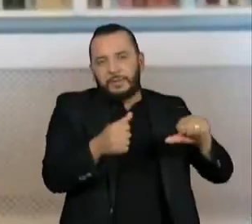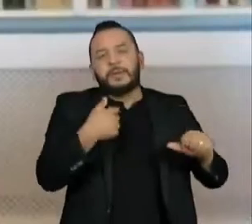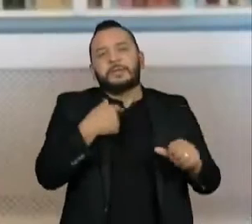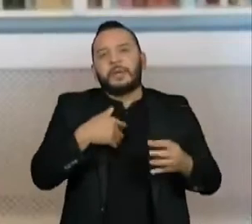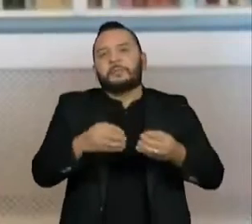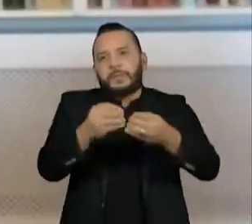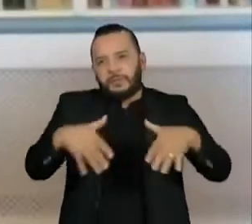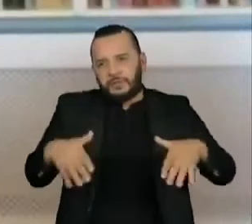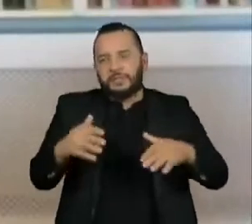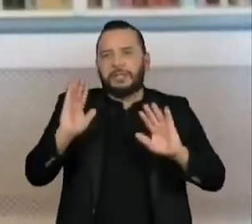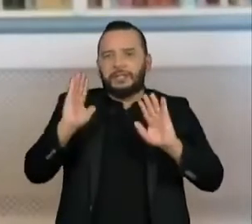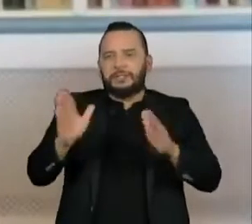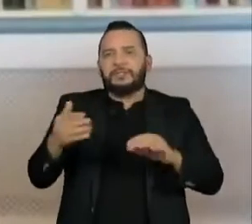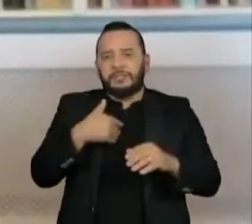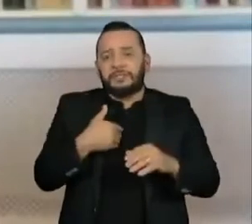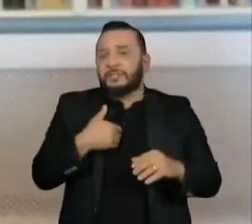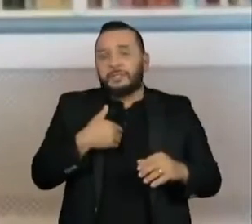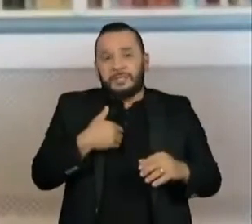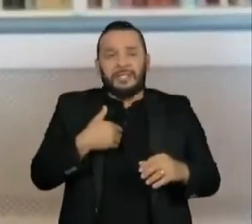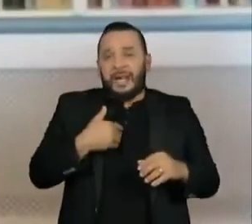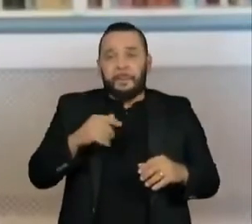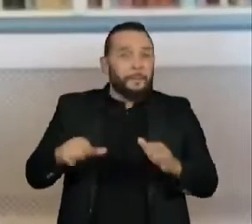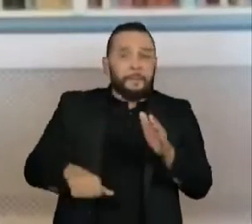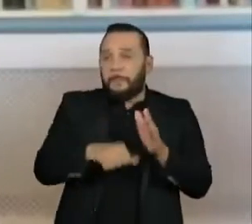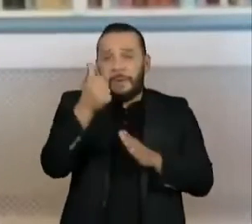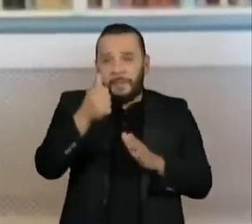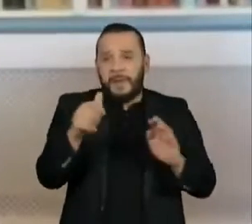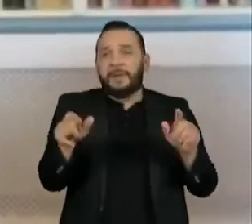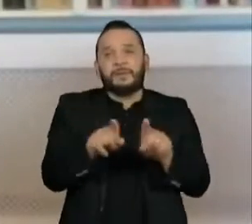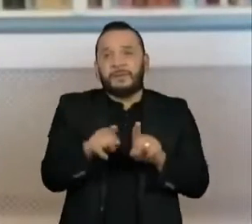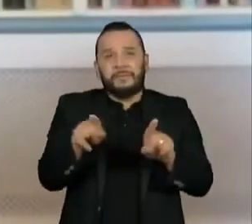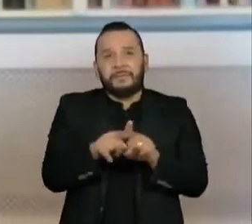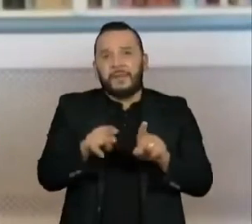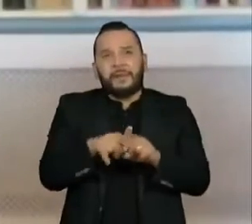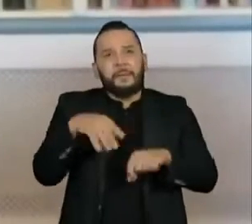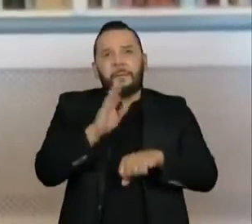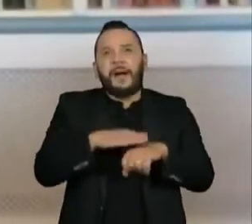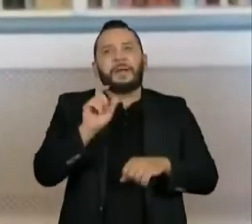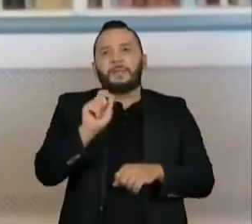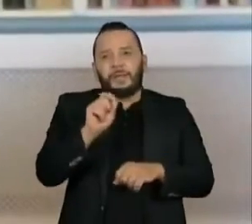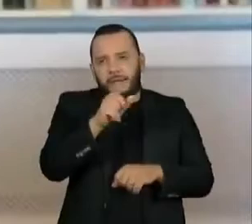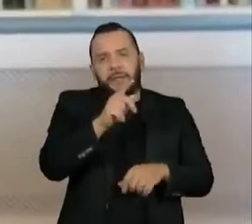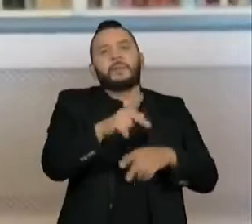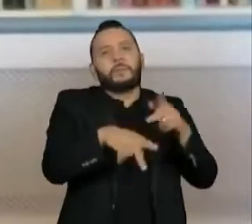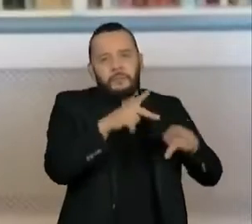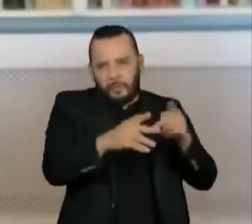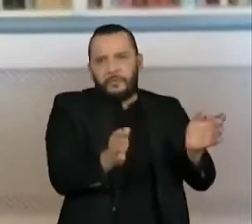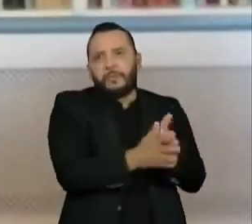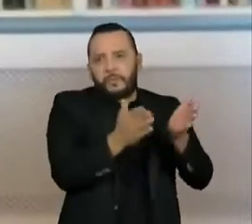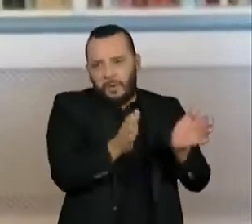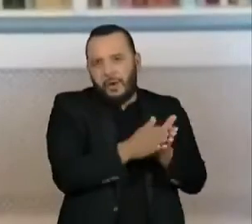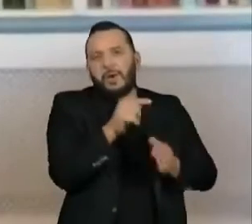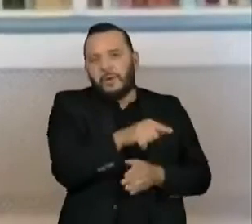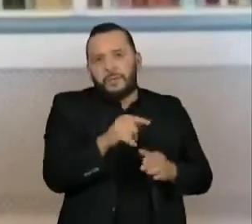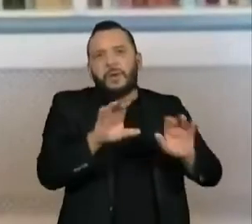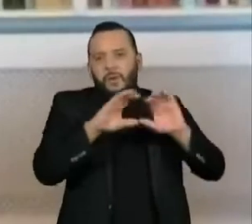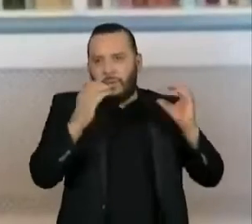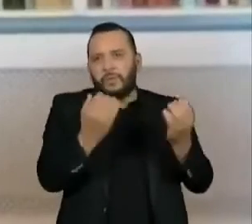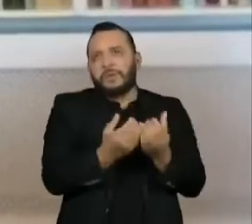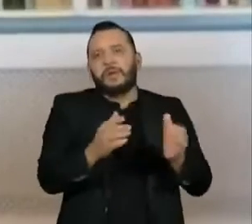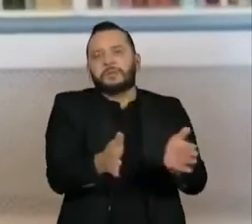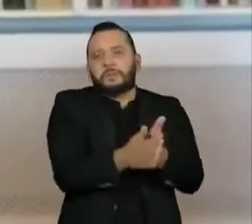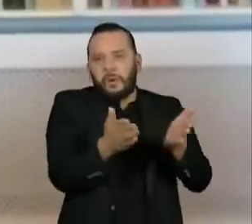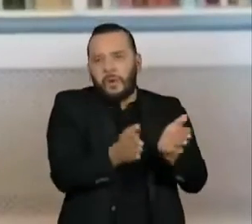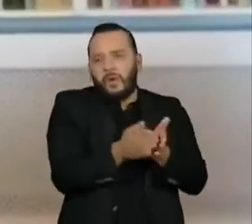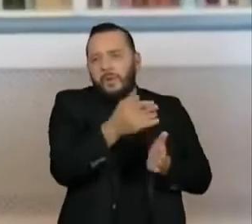much earlier and much disproportionately heavier the poorest countries, the poorest communities, the small